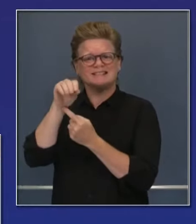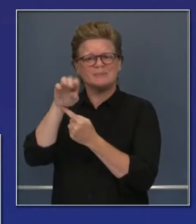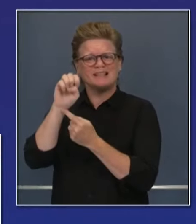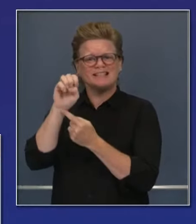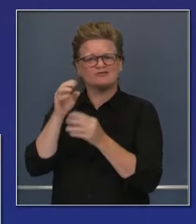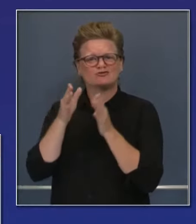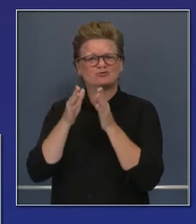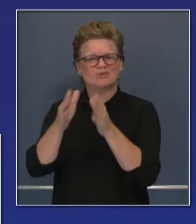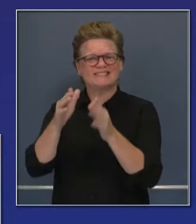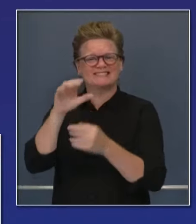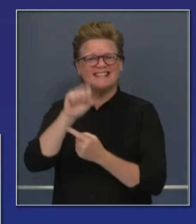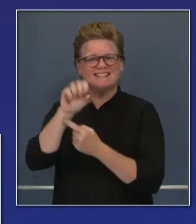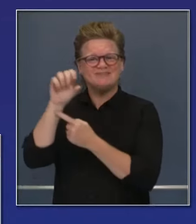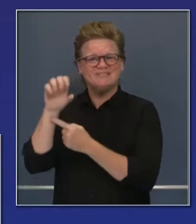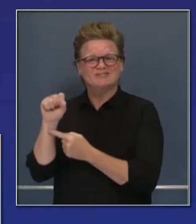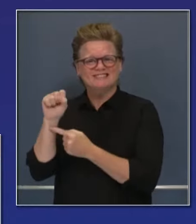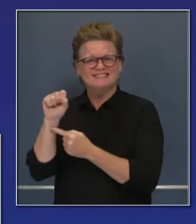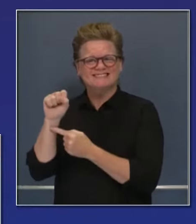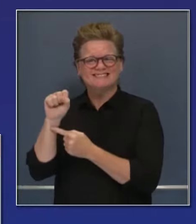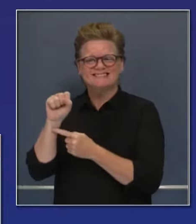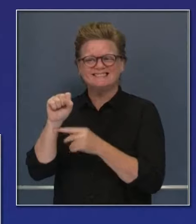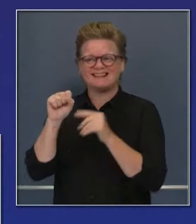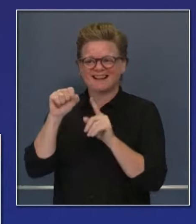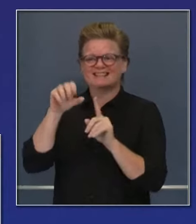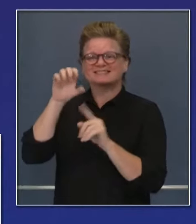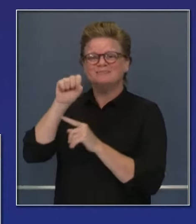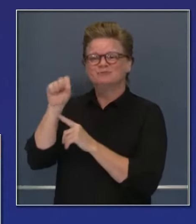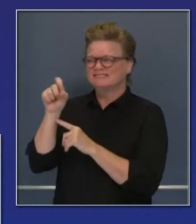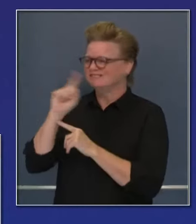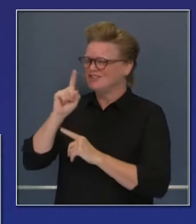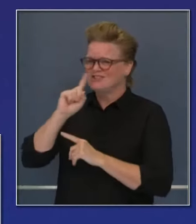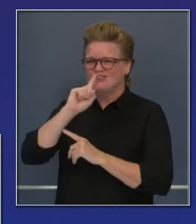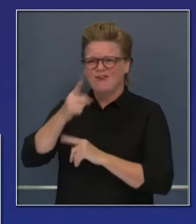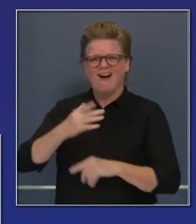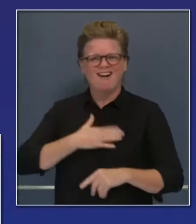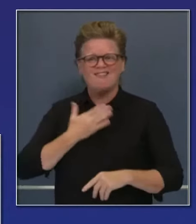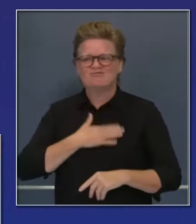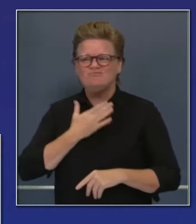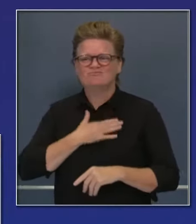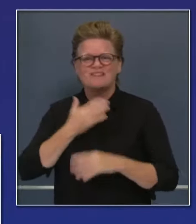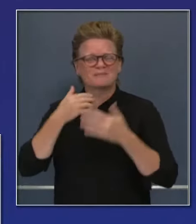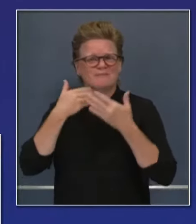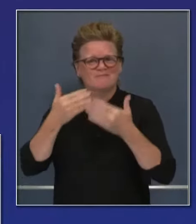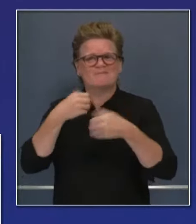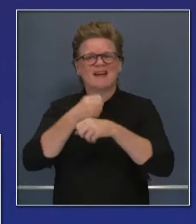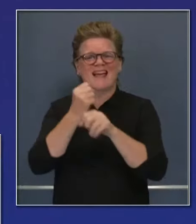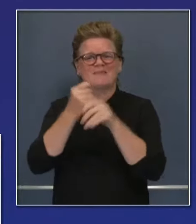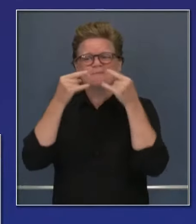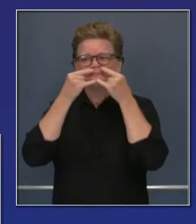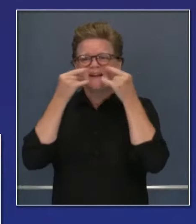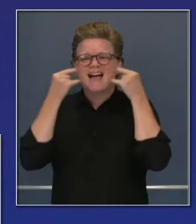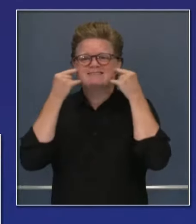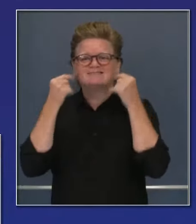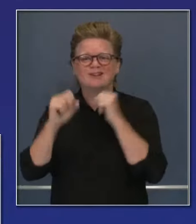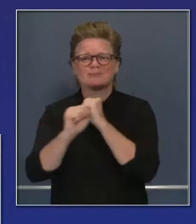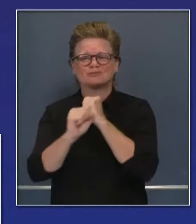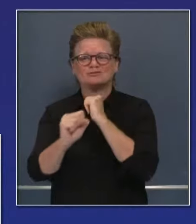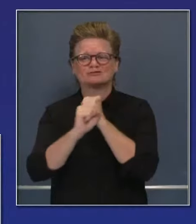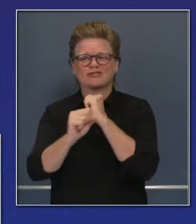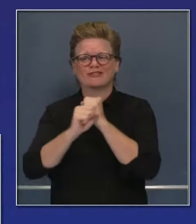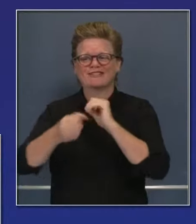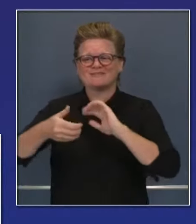discussions, Sesame Street was willing to do a mask PSA in partnership with Skull